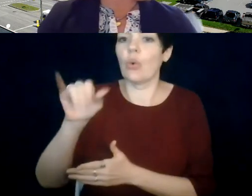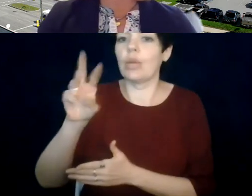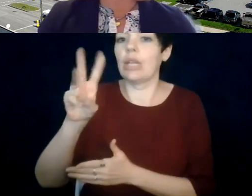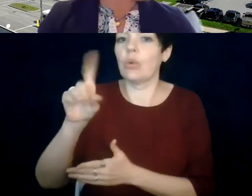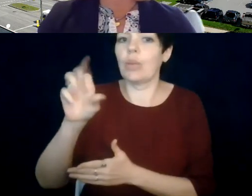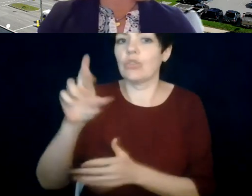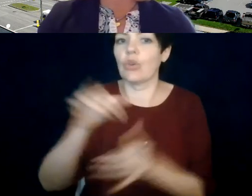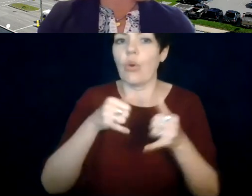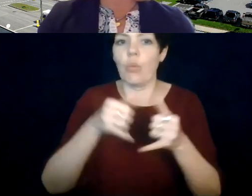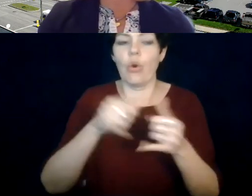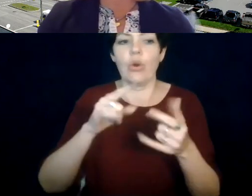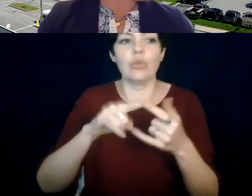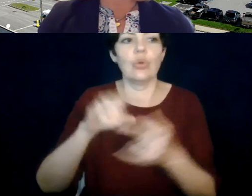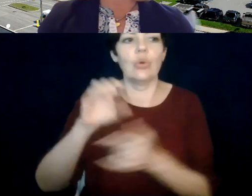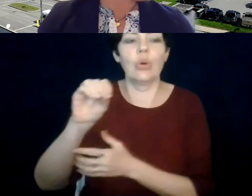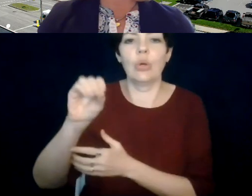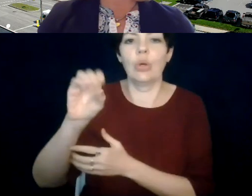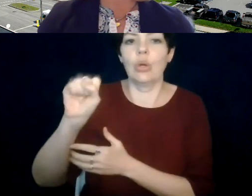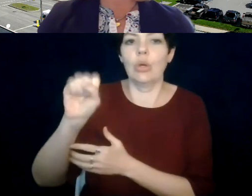friend Oscar Arocha.